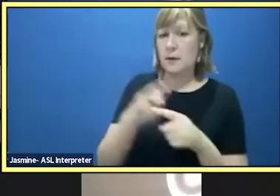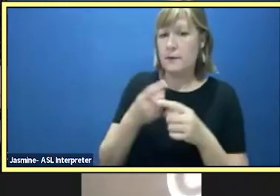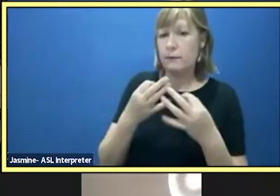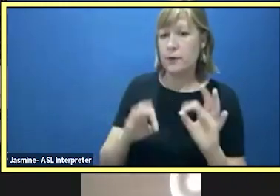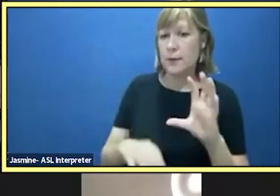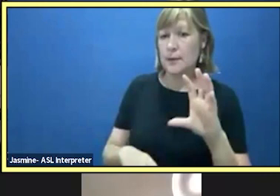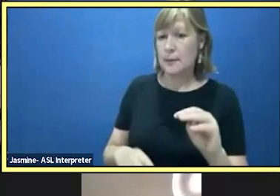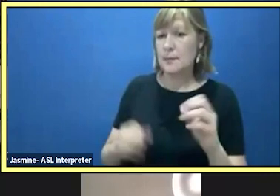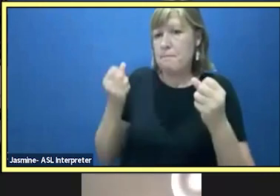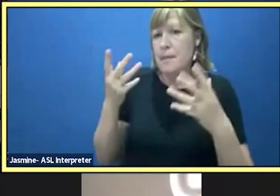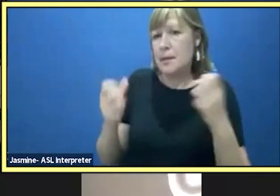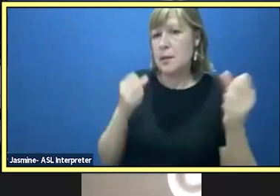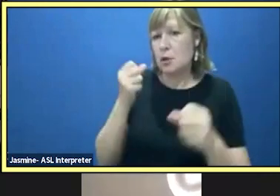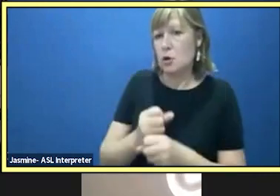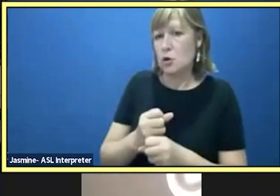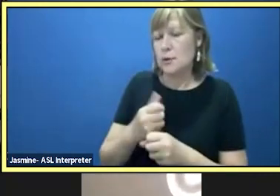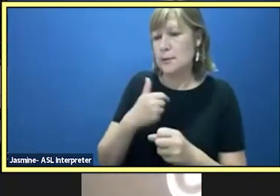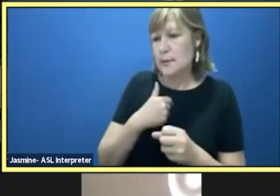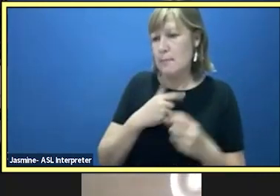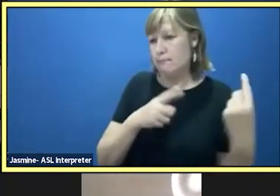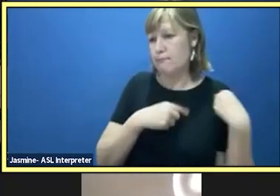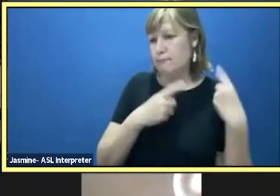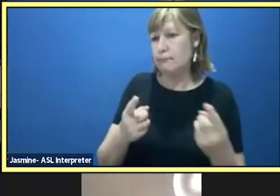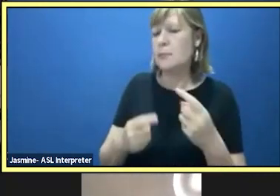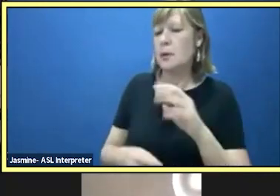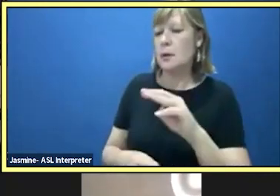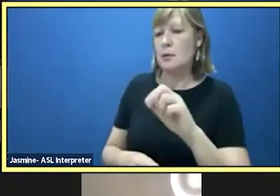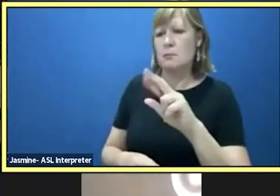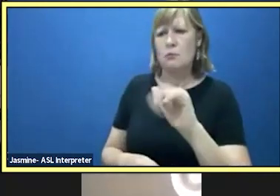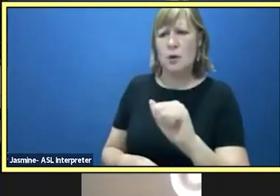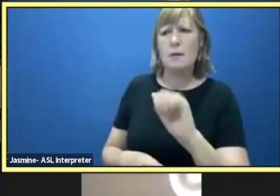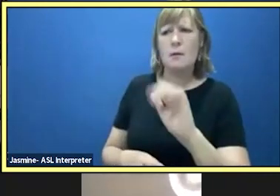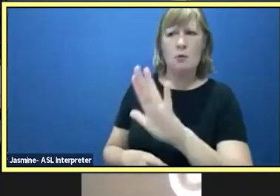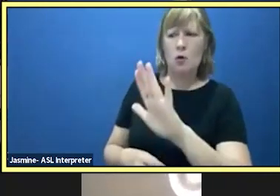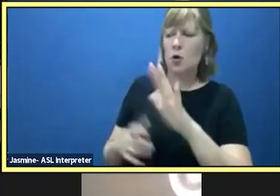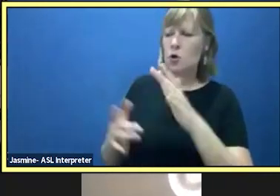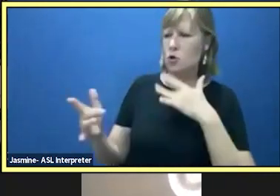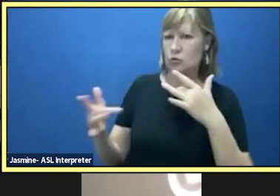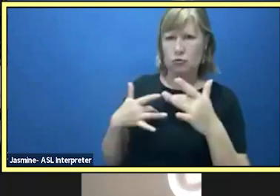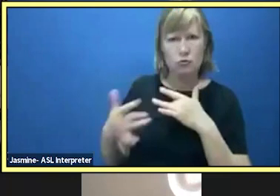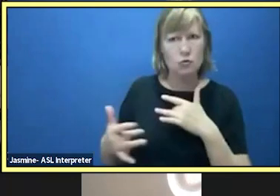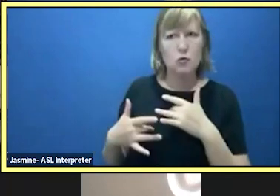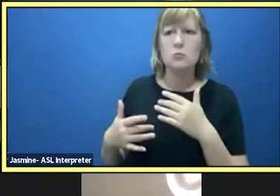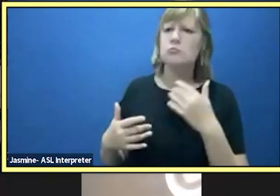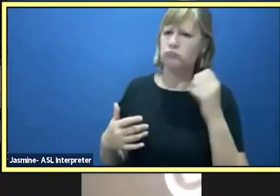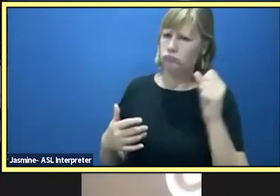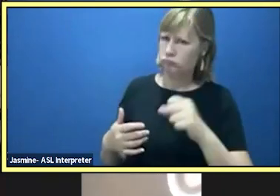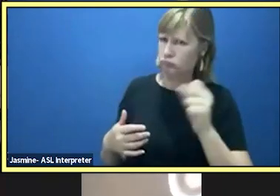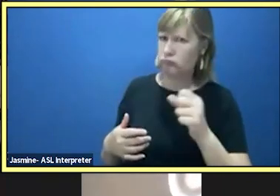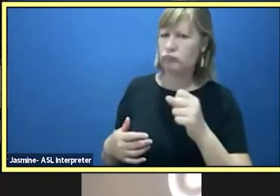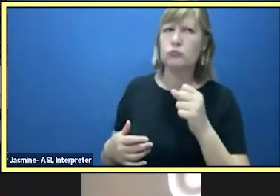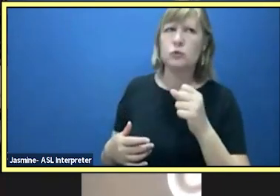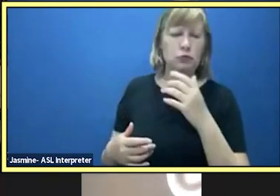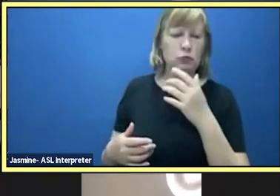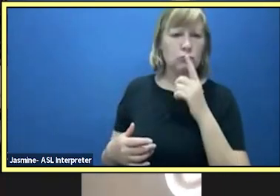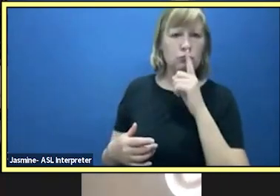Maria expressed concerns that are absolutely valid about having someone who's really integral as part of their person's